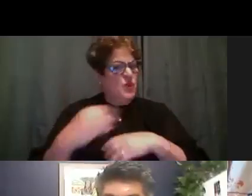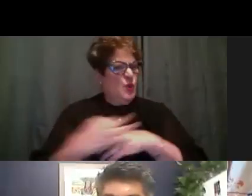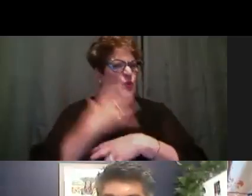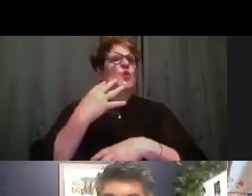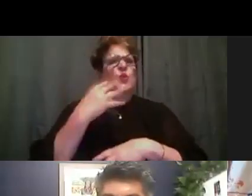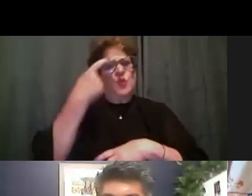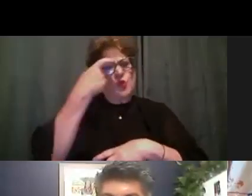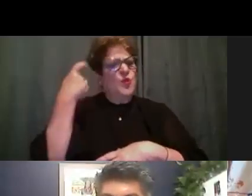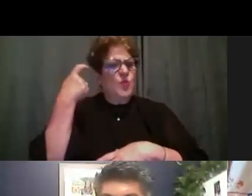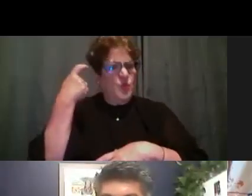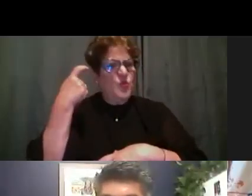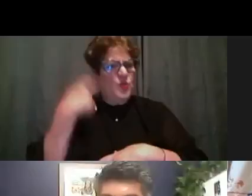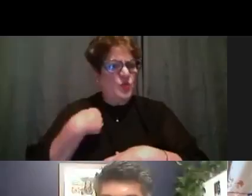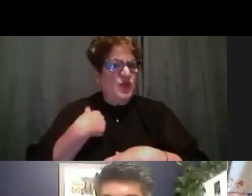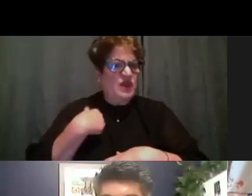adult.